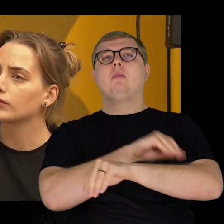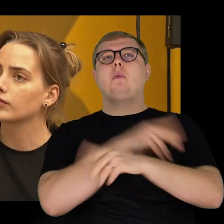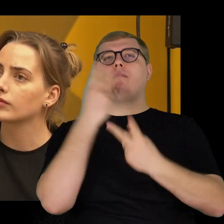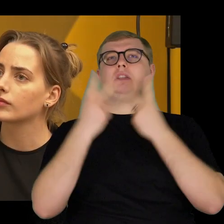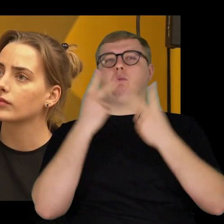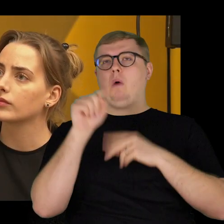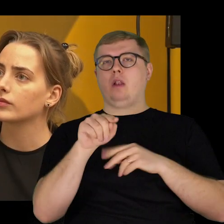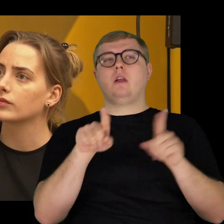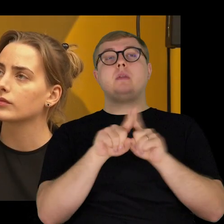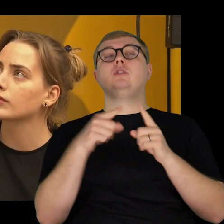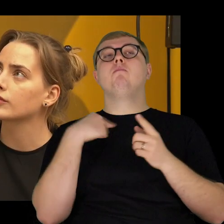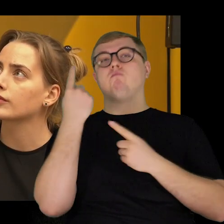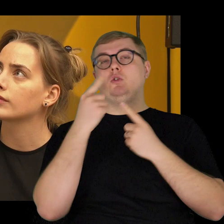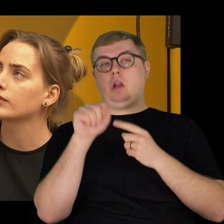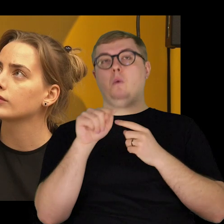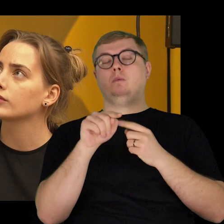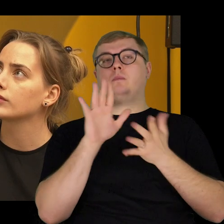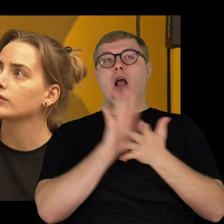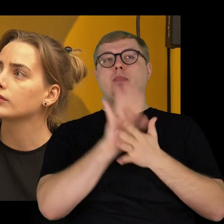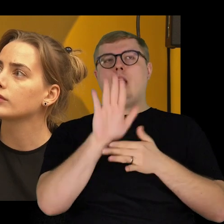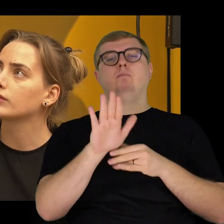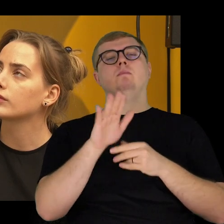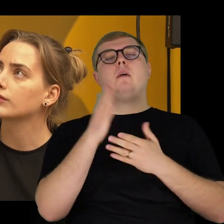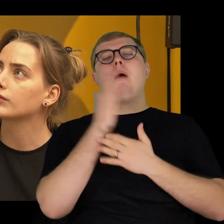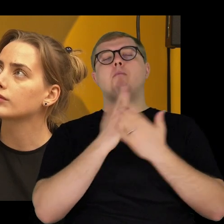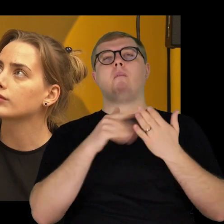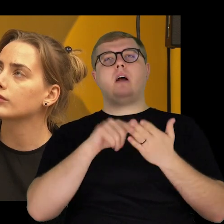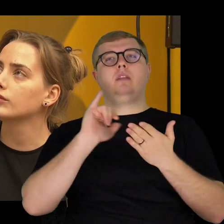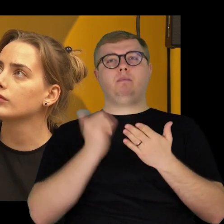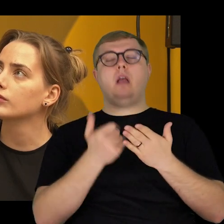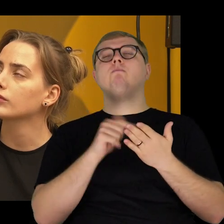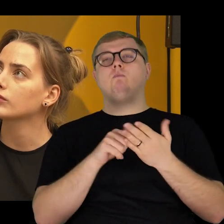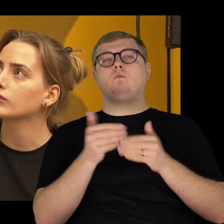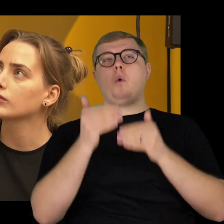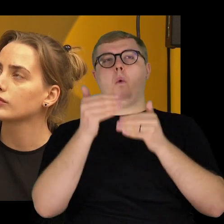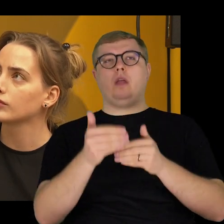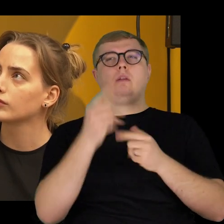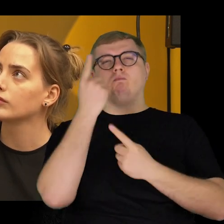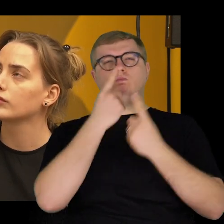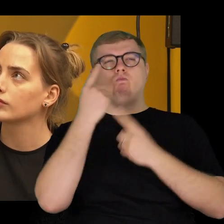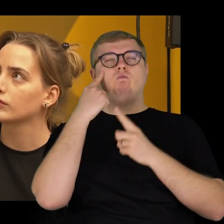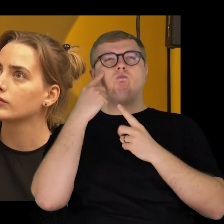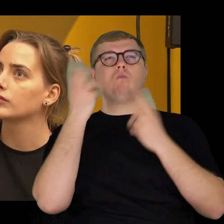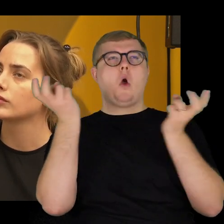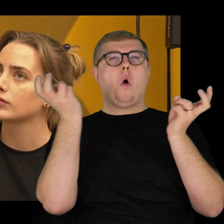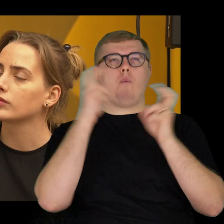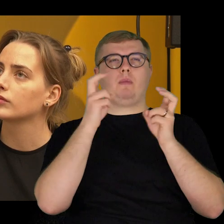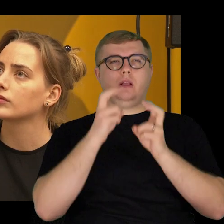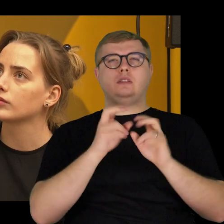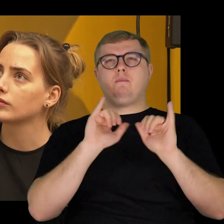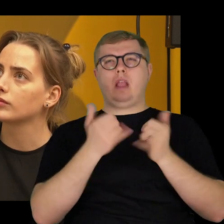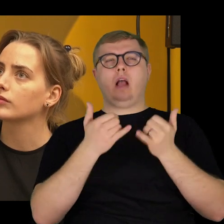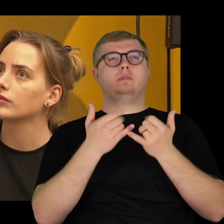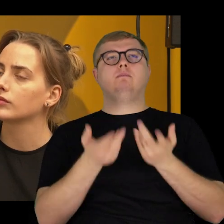with our mapping approach is like a next step to think about combination of